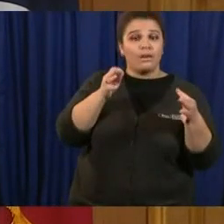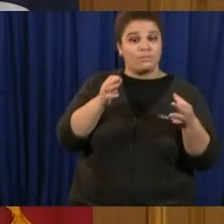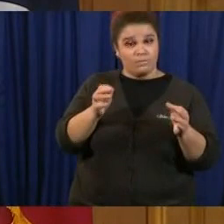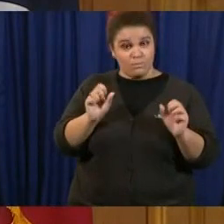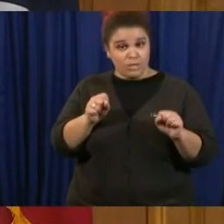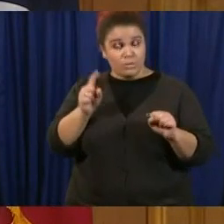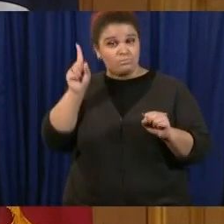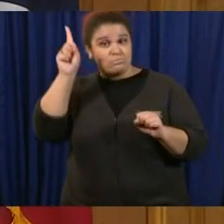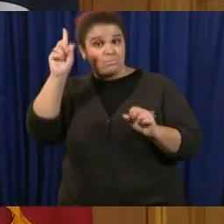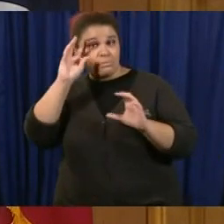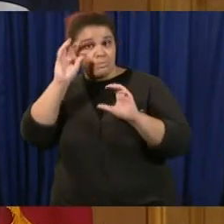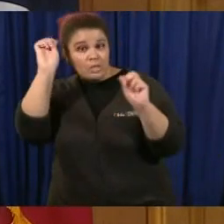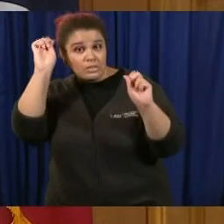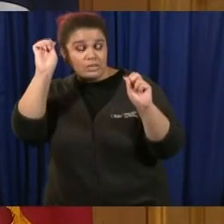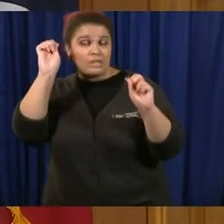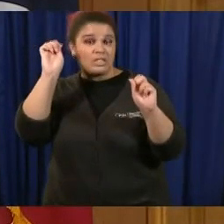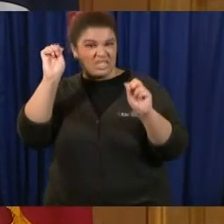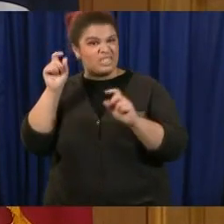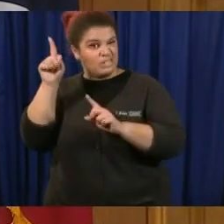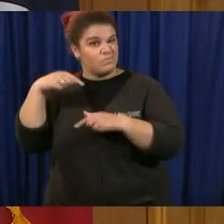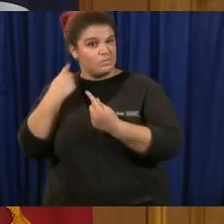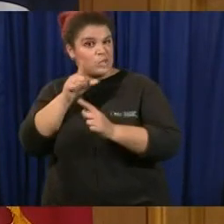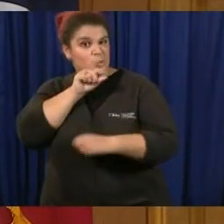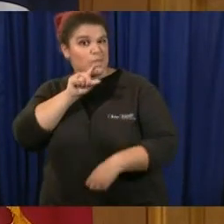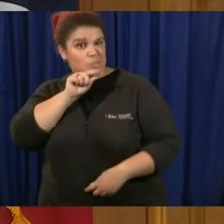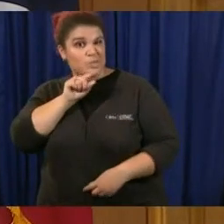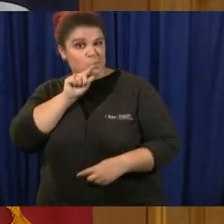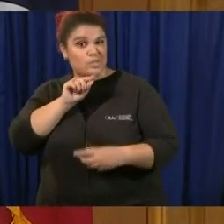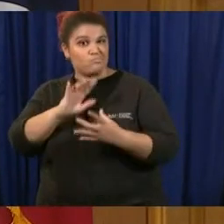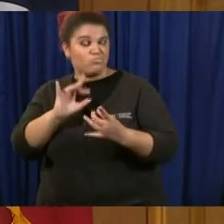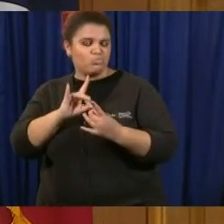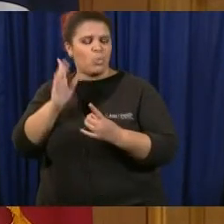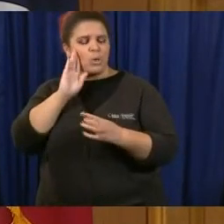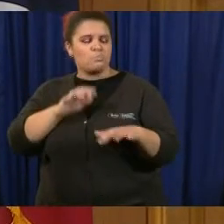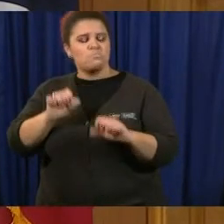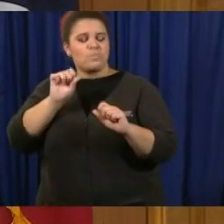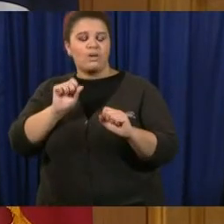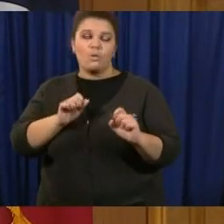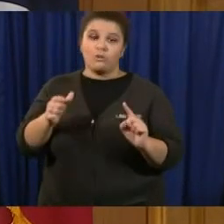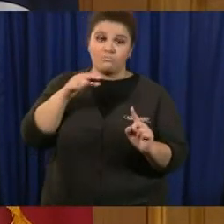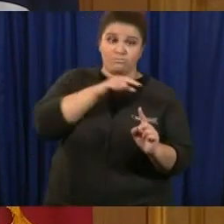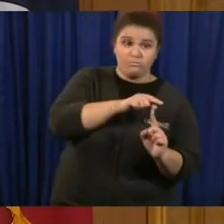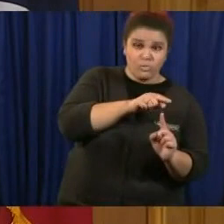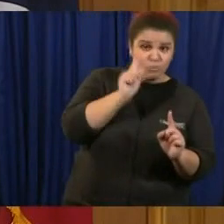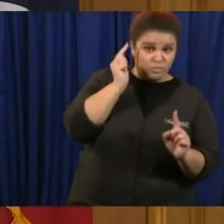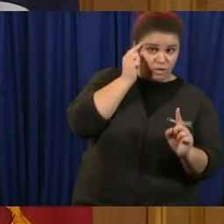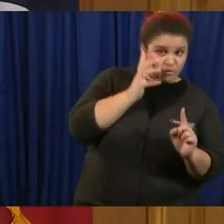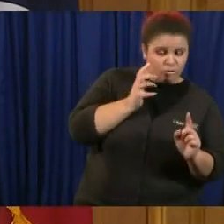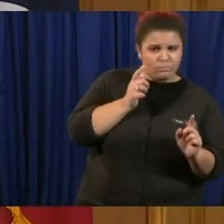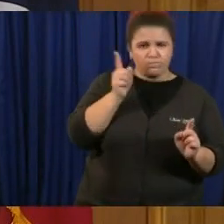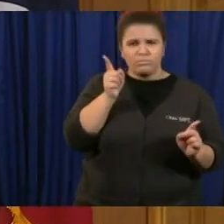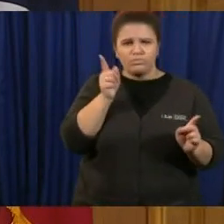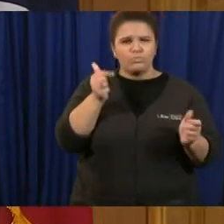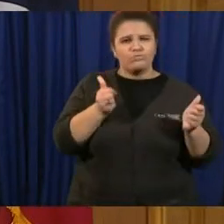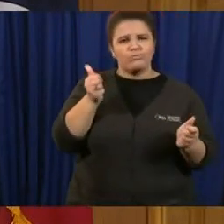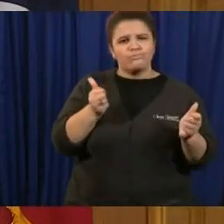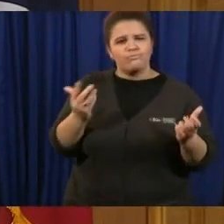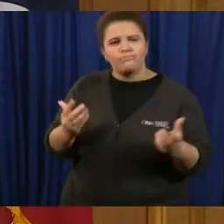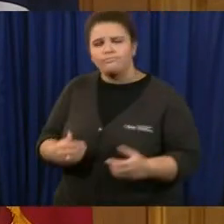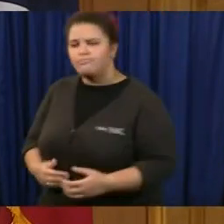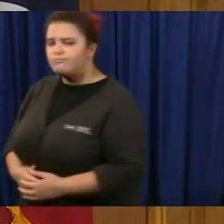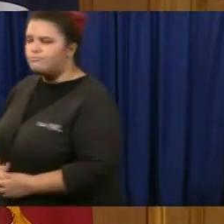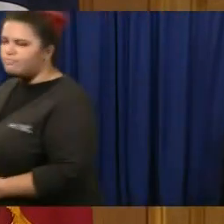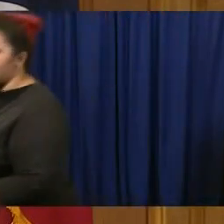Well, I think it's been really good relationship with the White House, and you know, it's a really been a sharing of